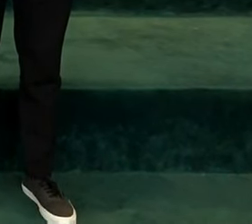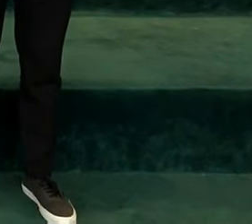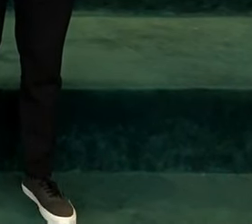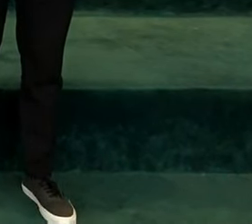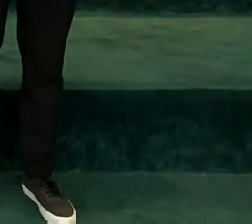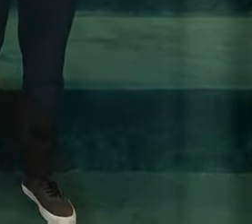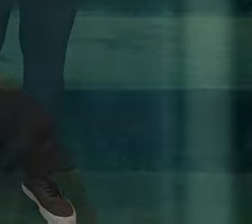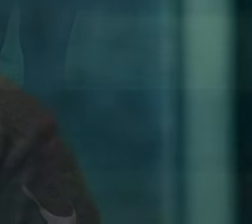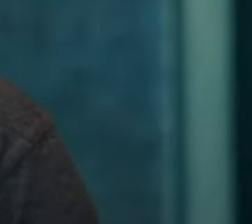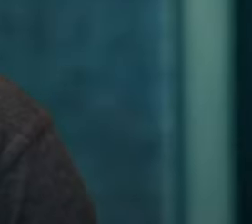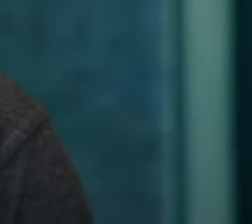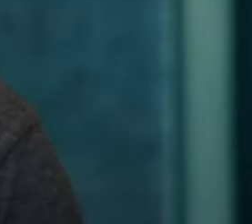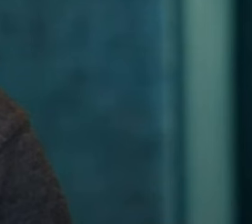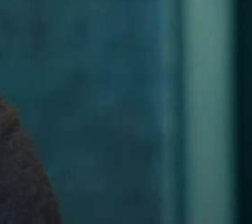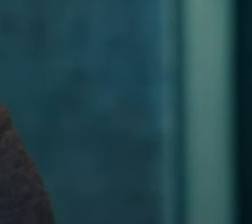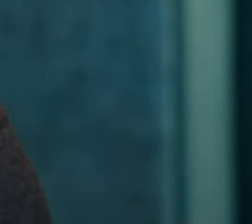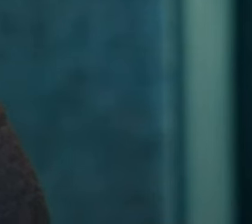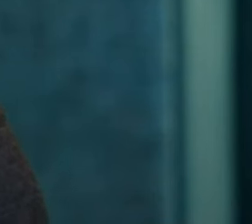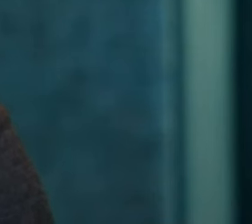mkono,